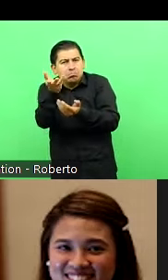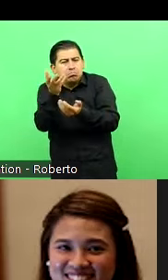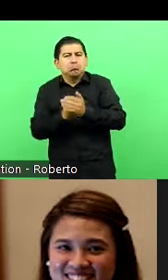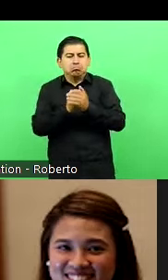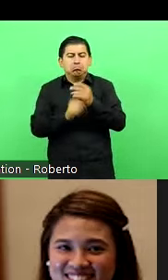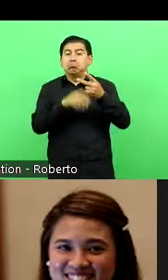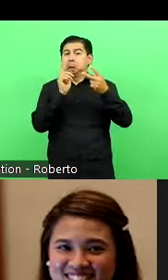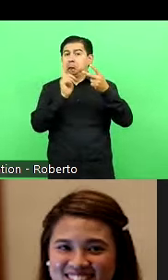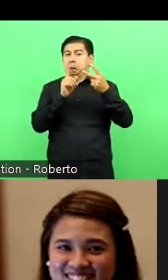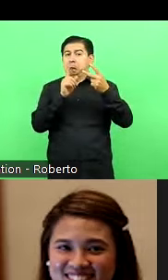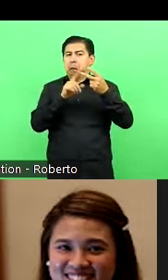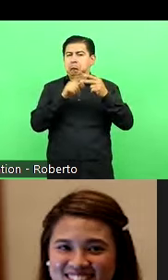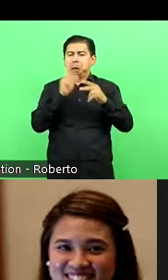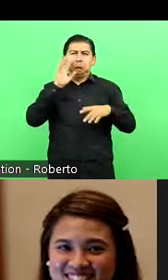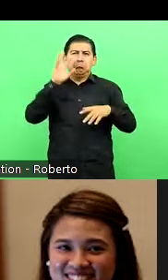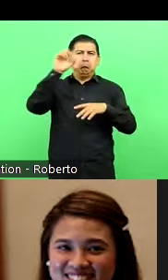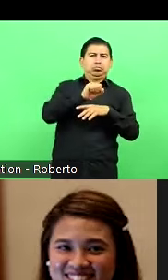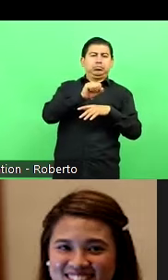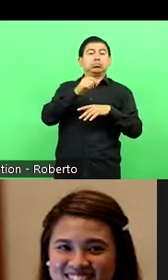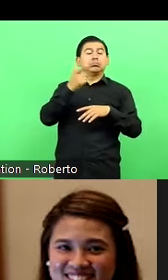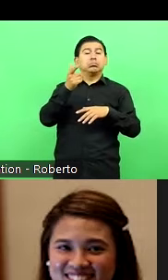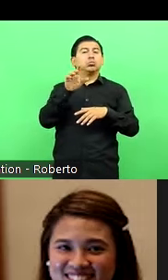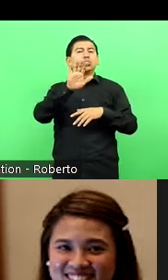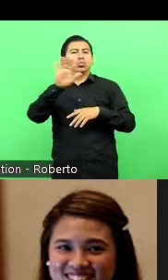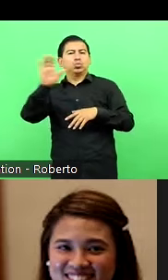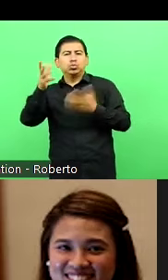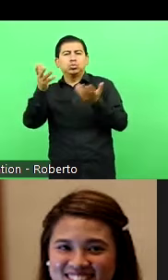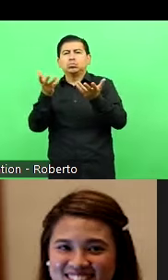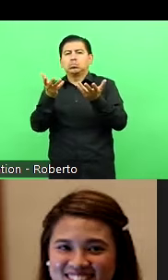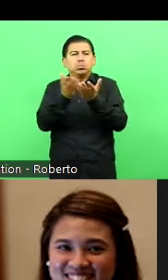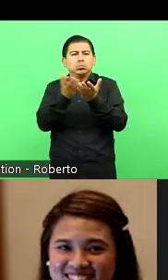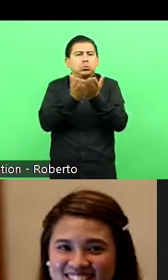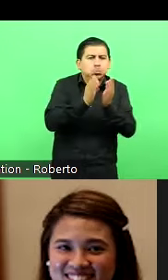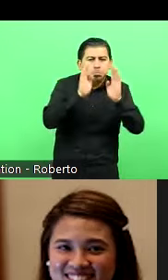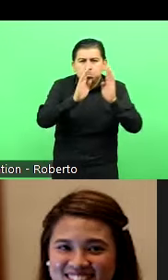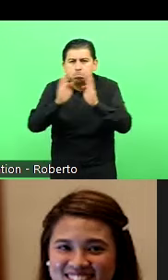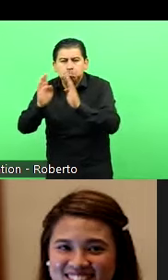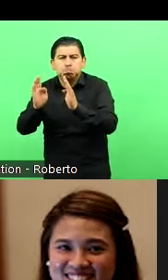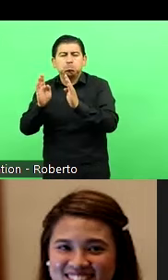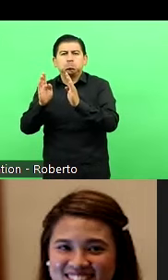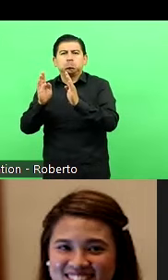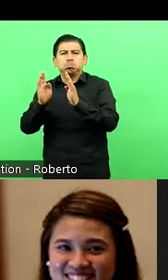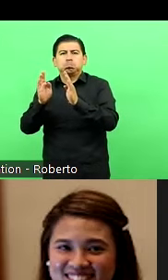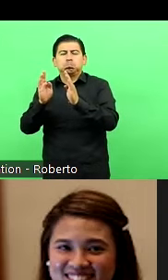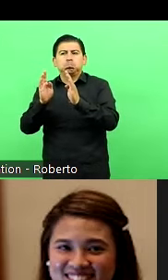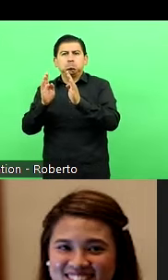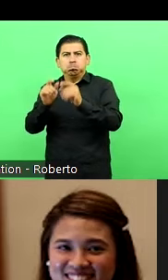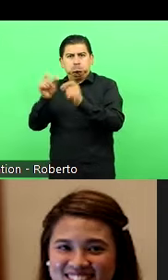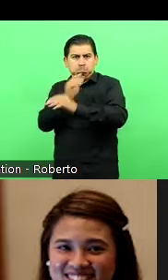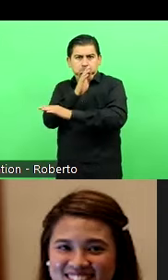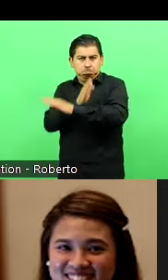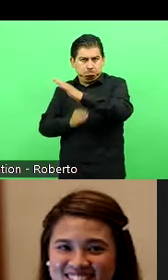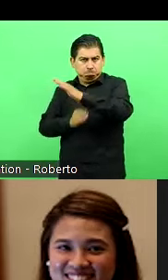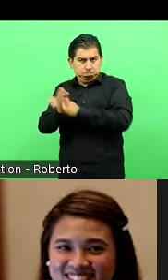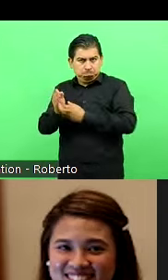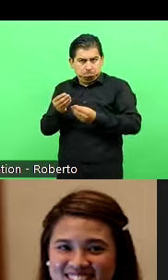public services that are offered to our persons with disability and training and capacities, there are